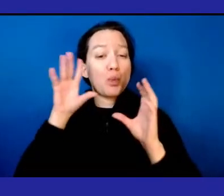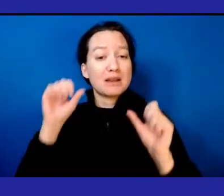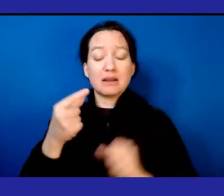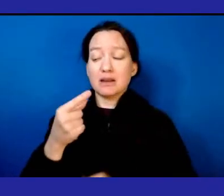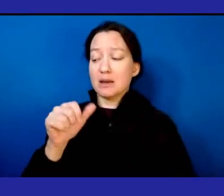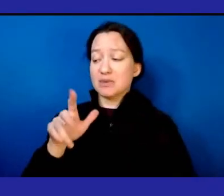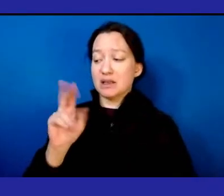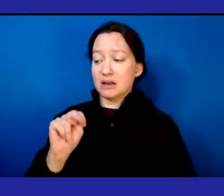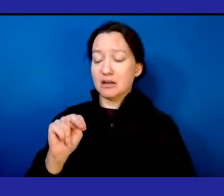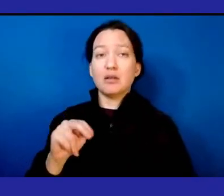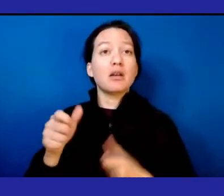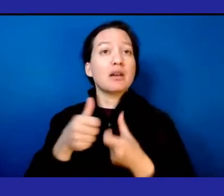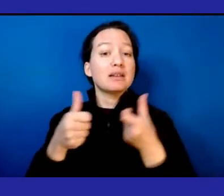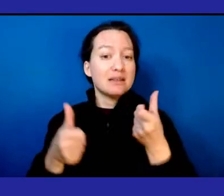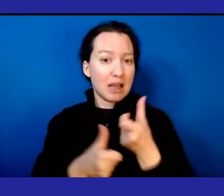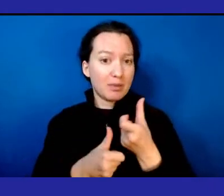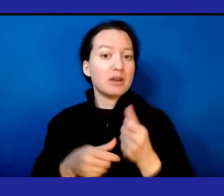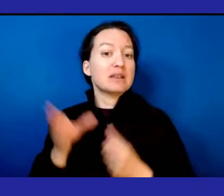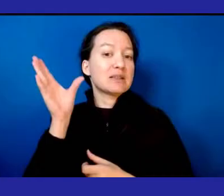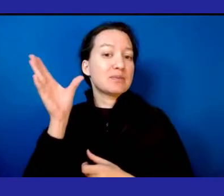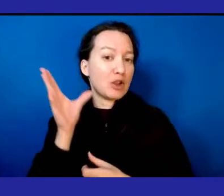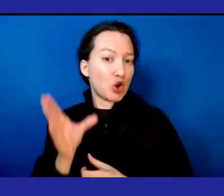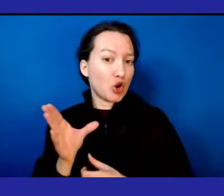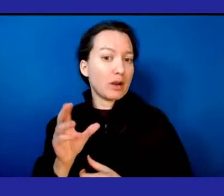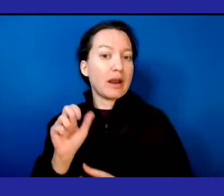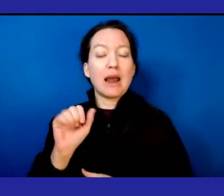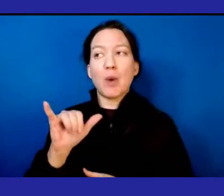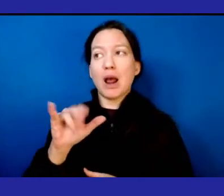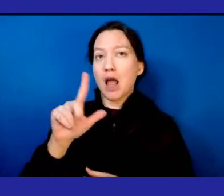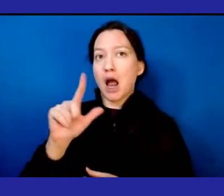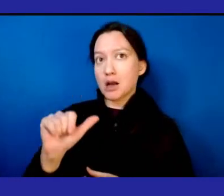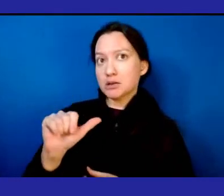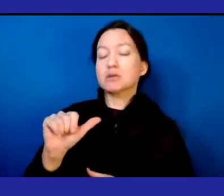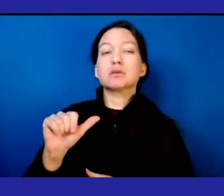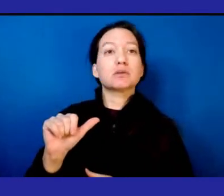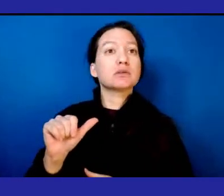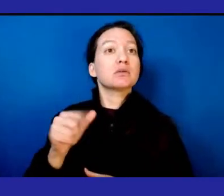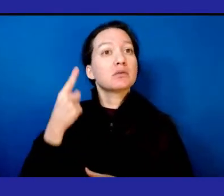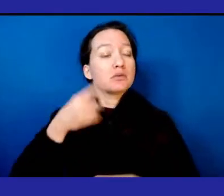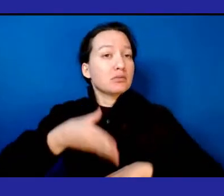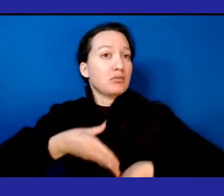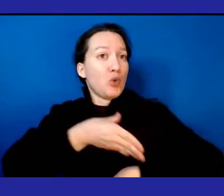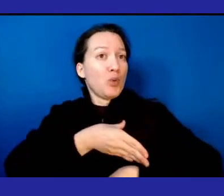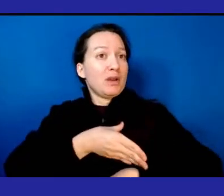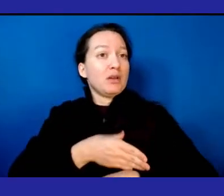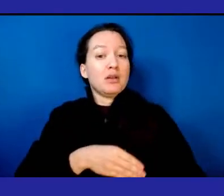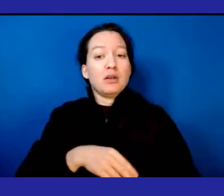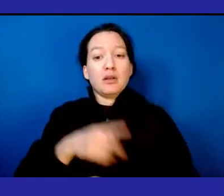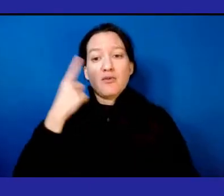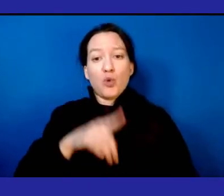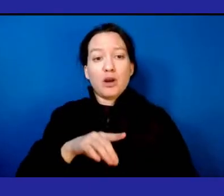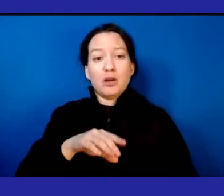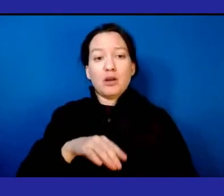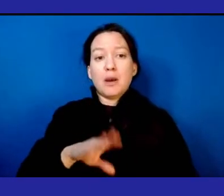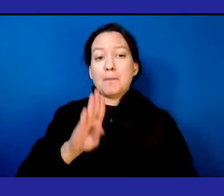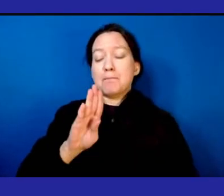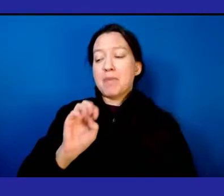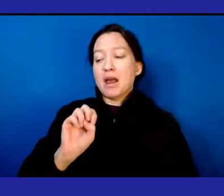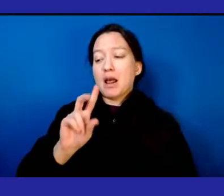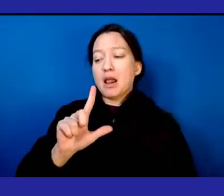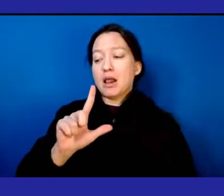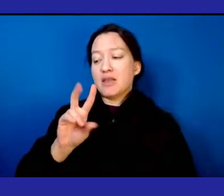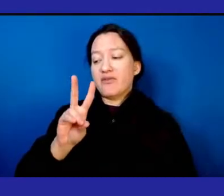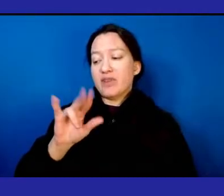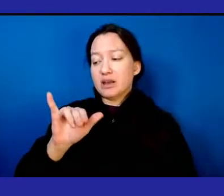and Deputy Speaker Ayala for improvements to Belvis. Bellevue